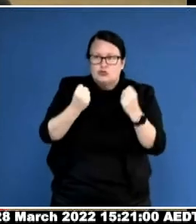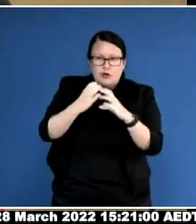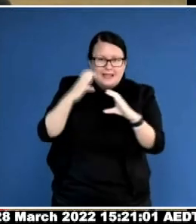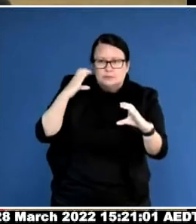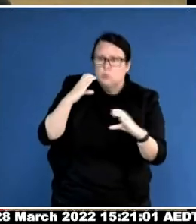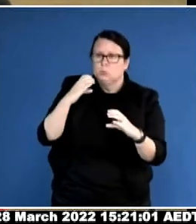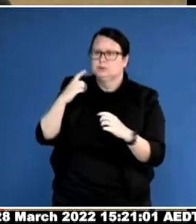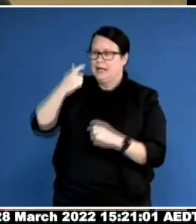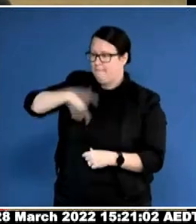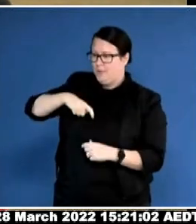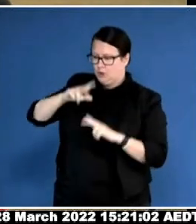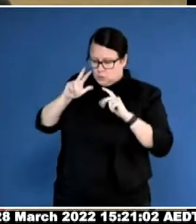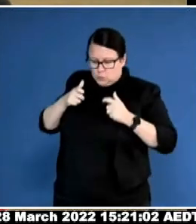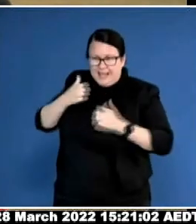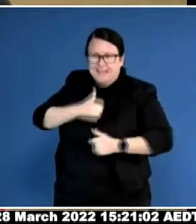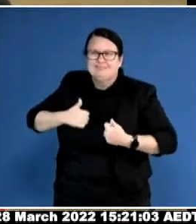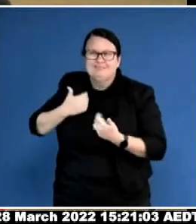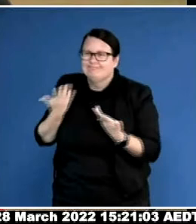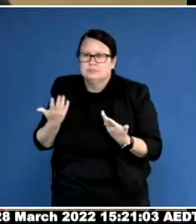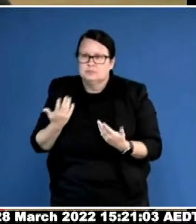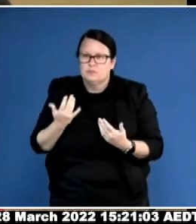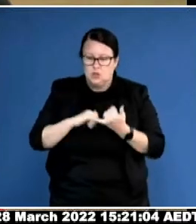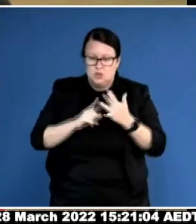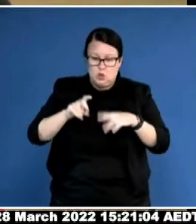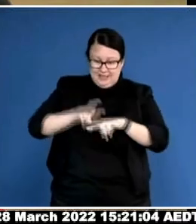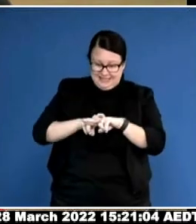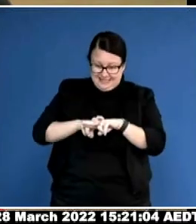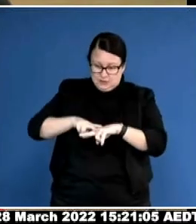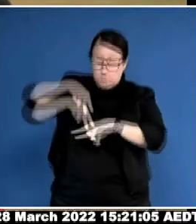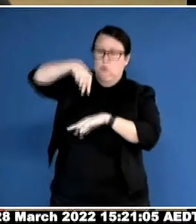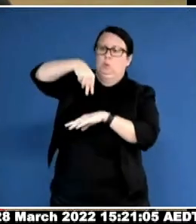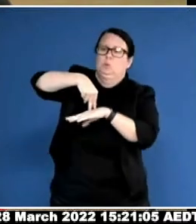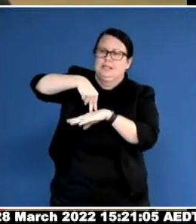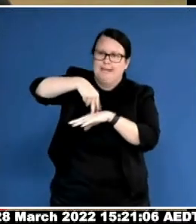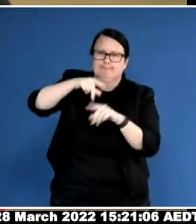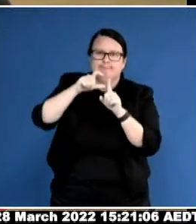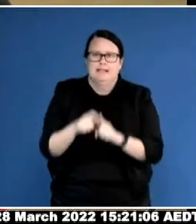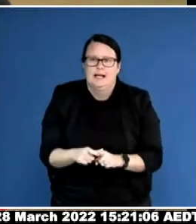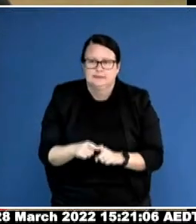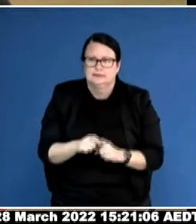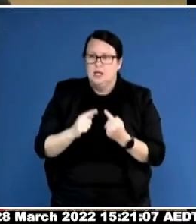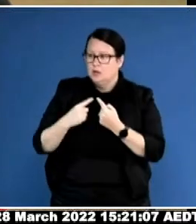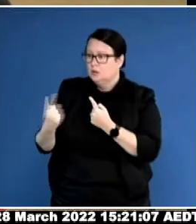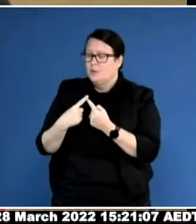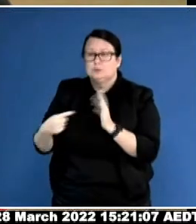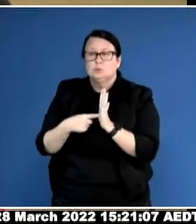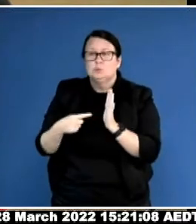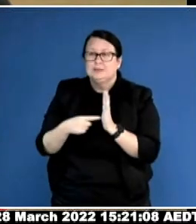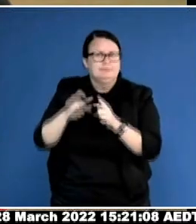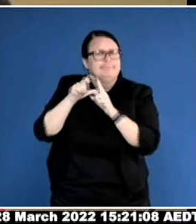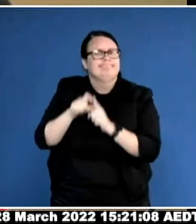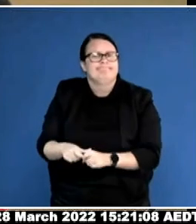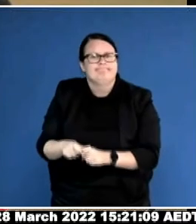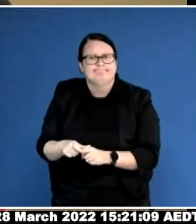care. Things like transfers from sitting to standing and getting to the bathroom were becoming more difficult.